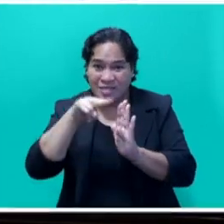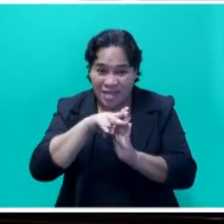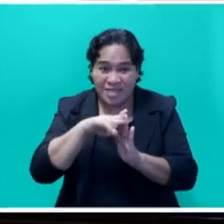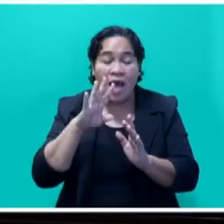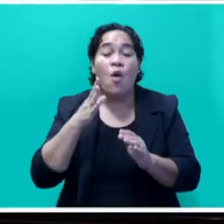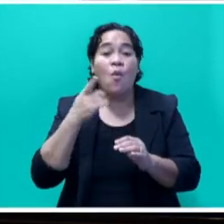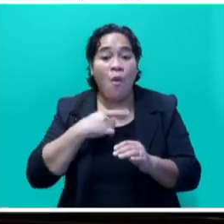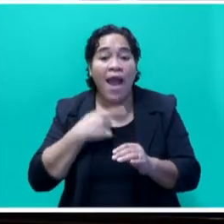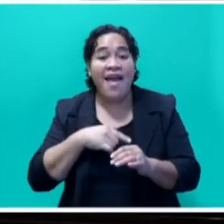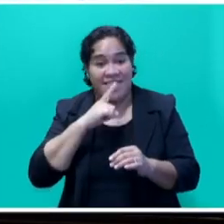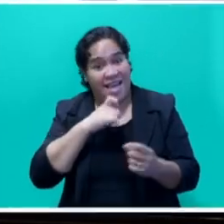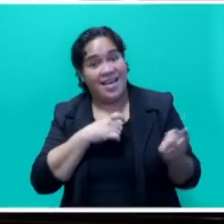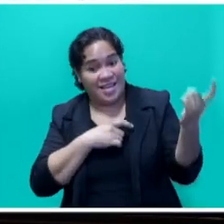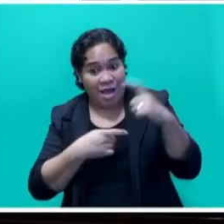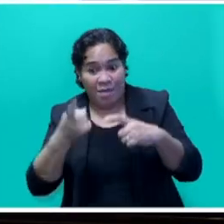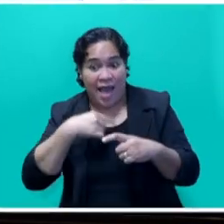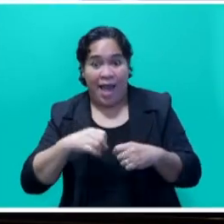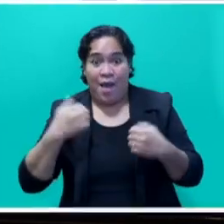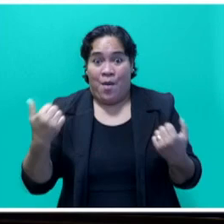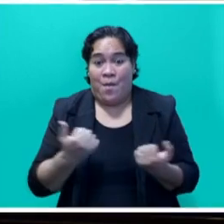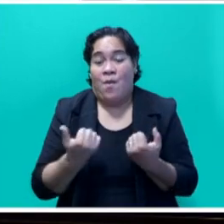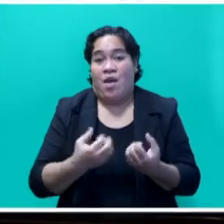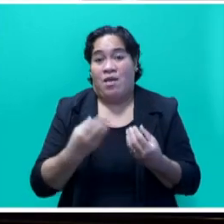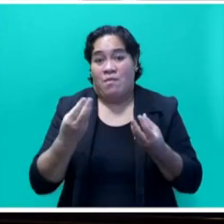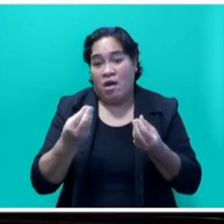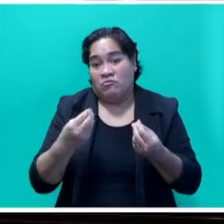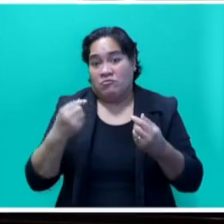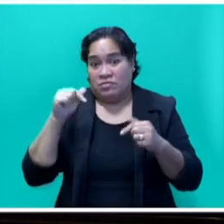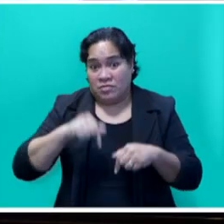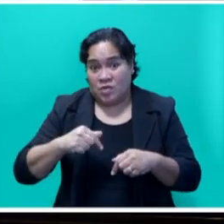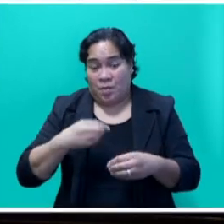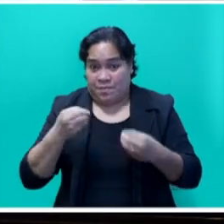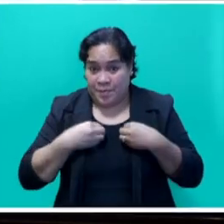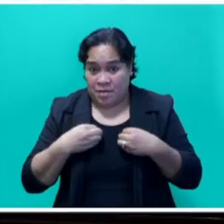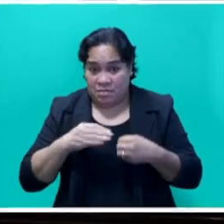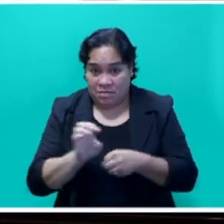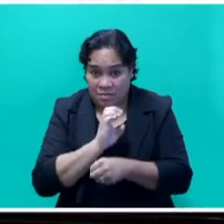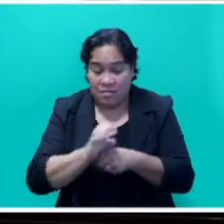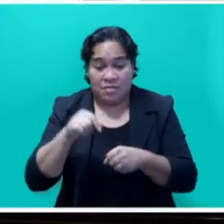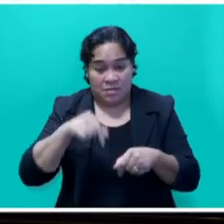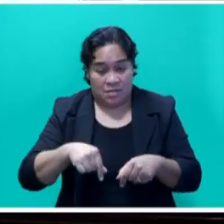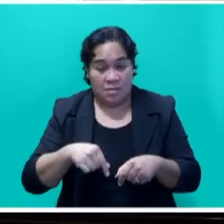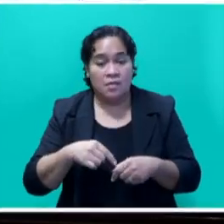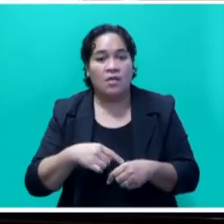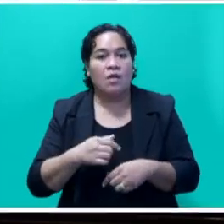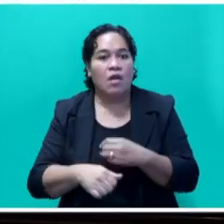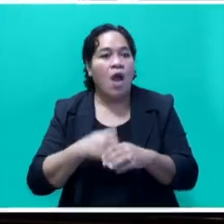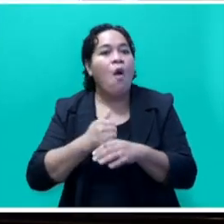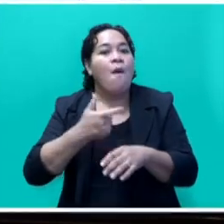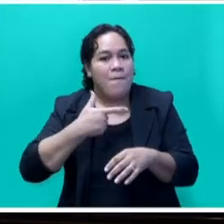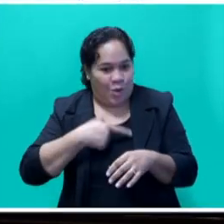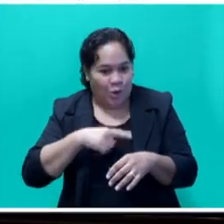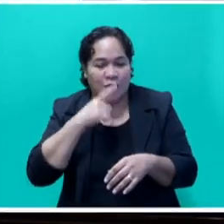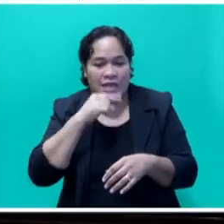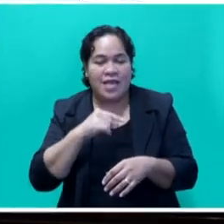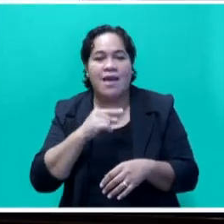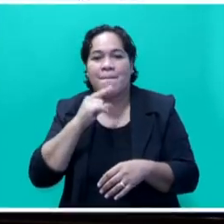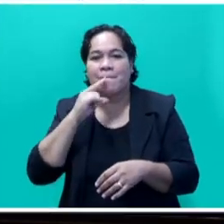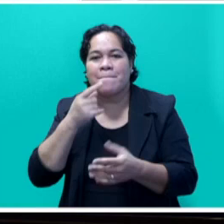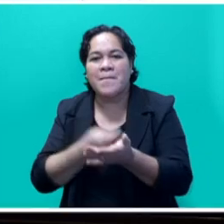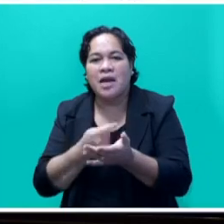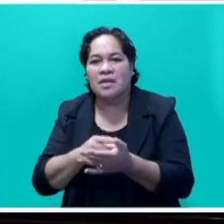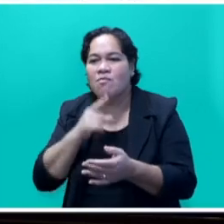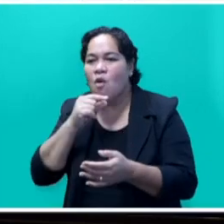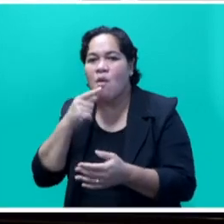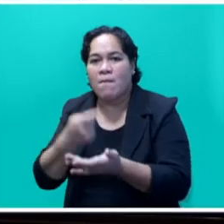to make tens and millions of dollars of worth of investment in those resorts is because they've been able to get a mortgage on that land,